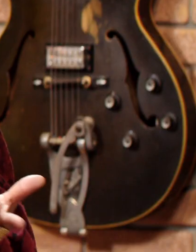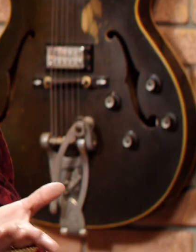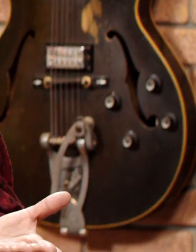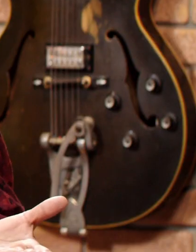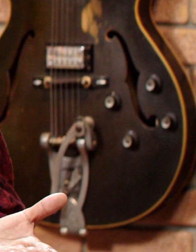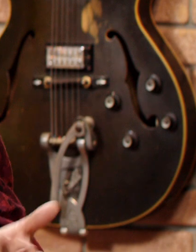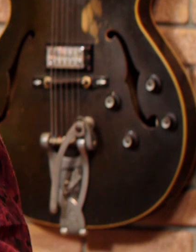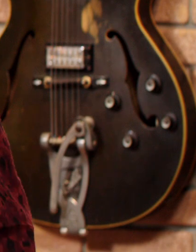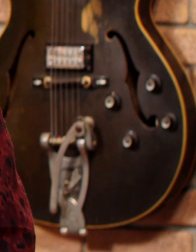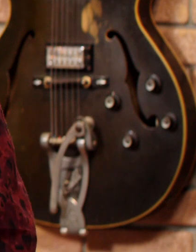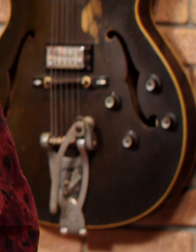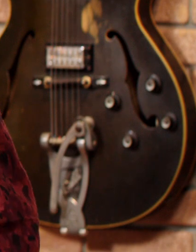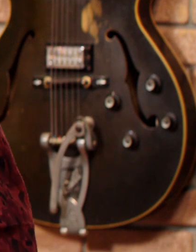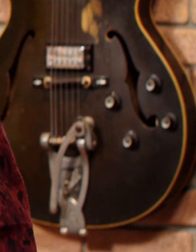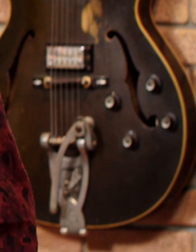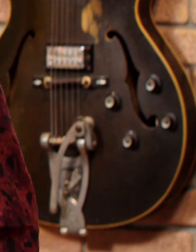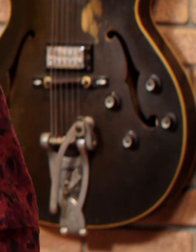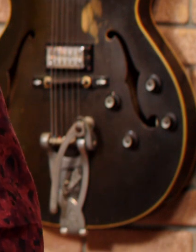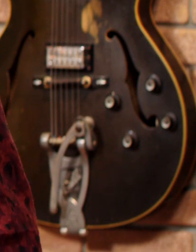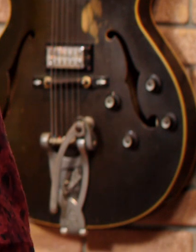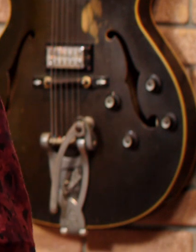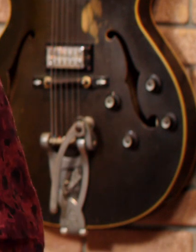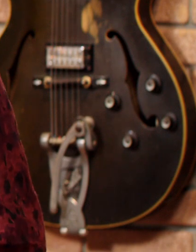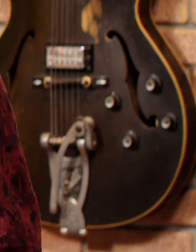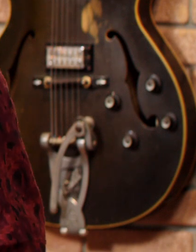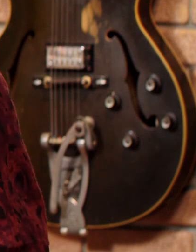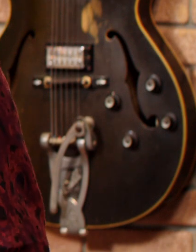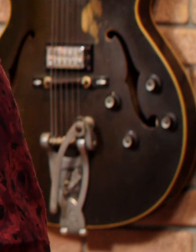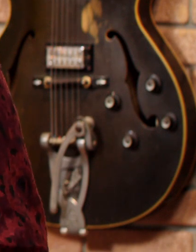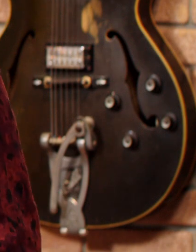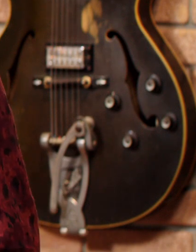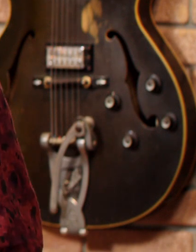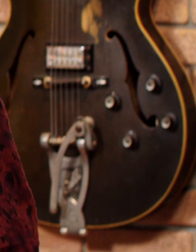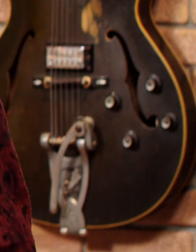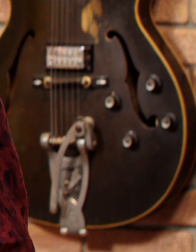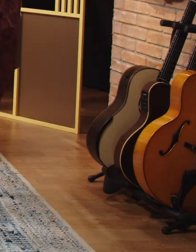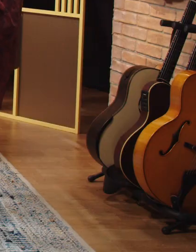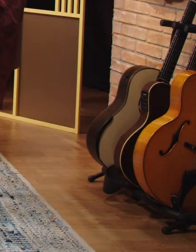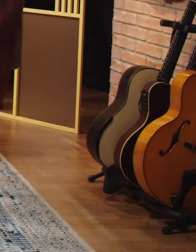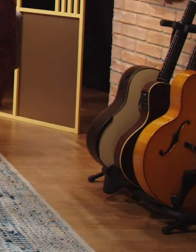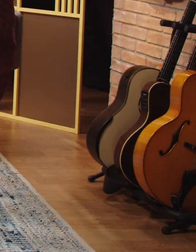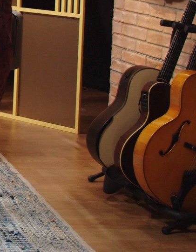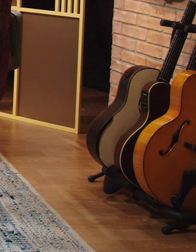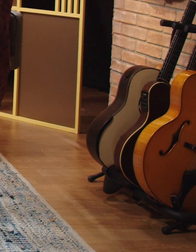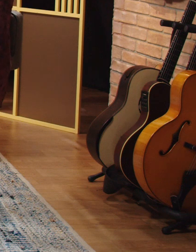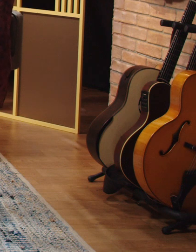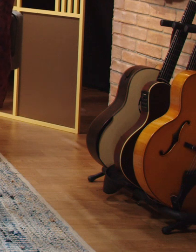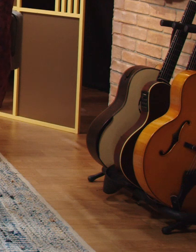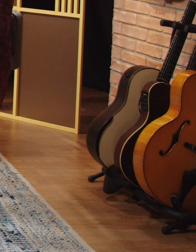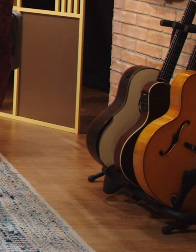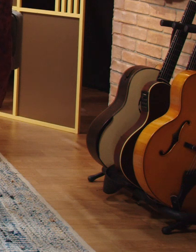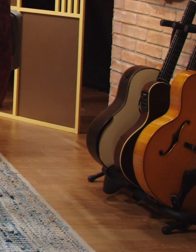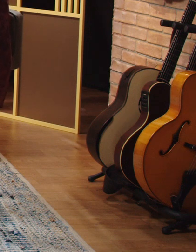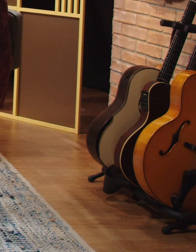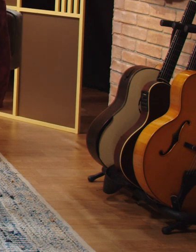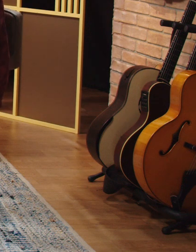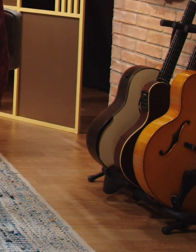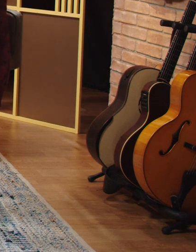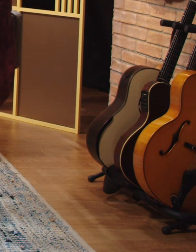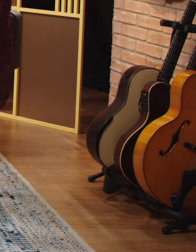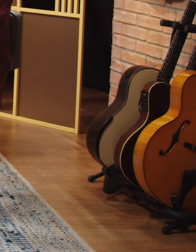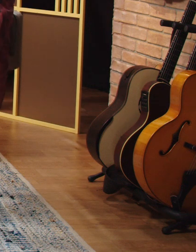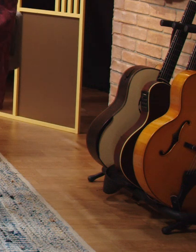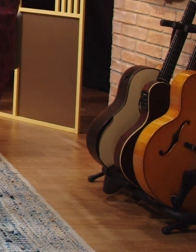be apart. Please be aware, I'll be out there, babe, I don't care. It's not the